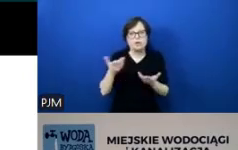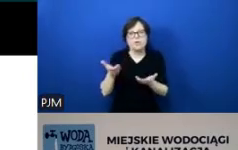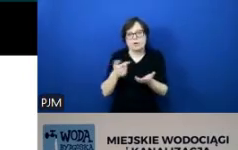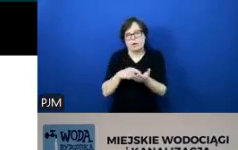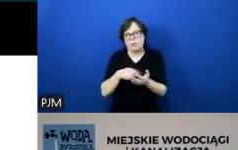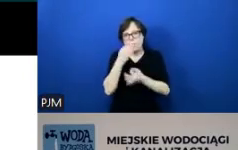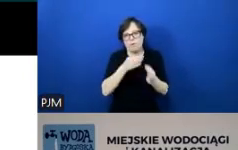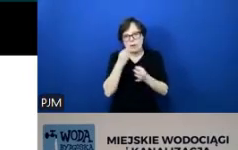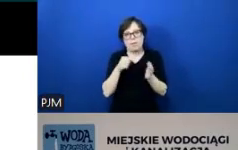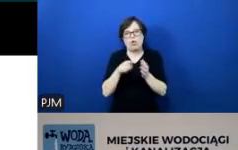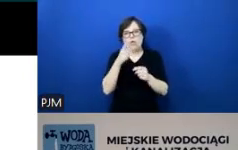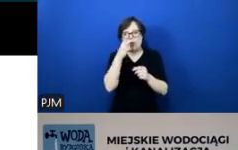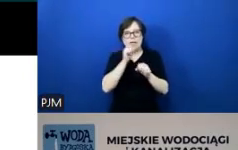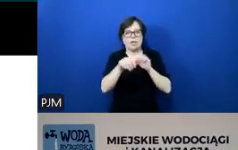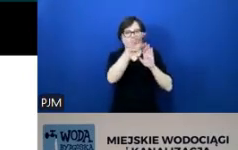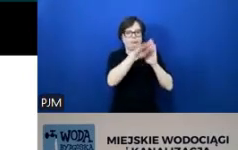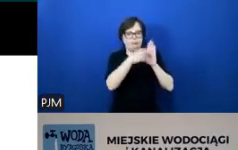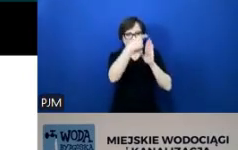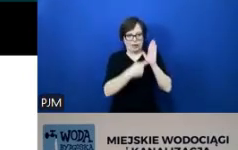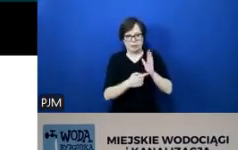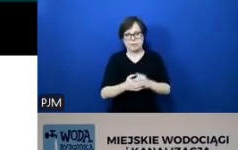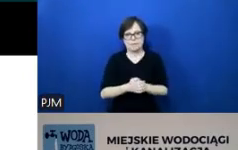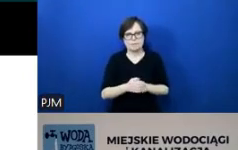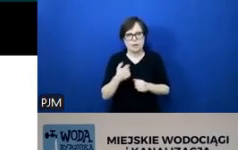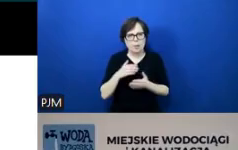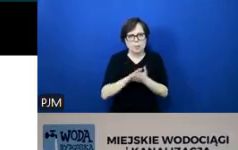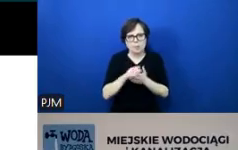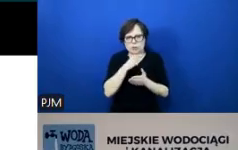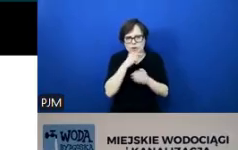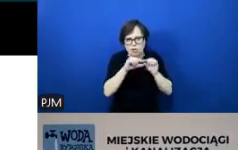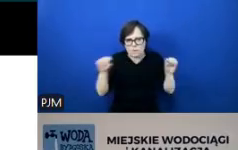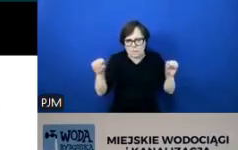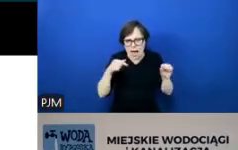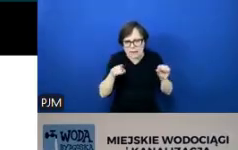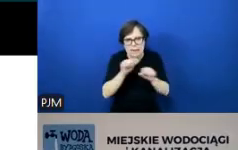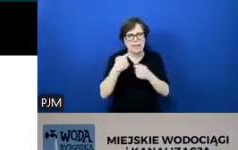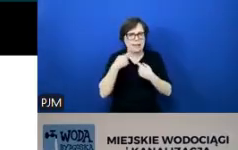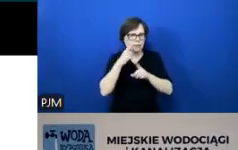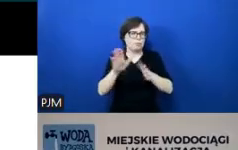environments. And just to finish, sorry, I haven't noticed this